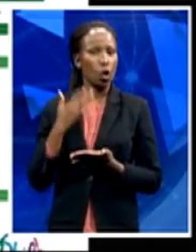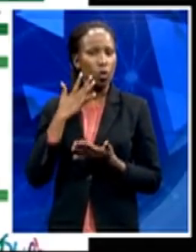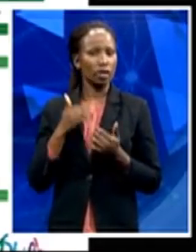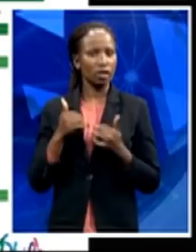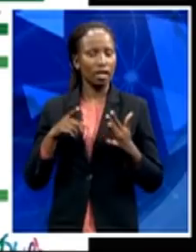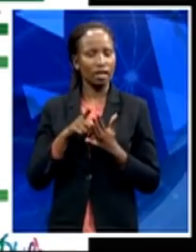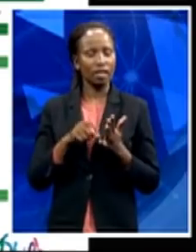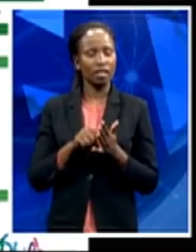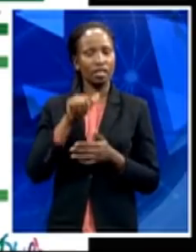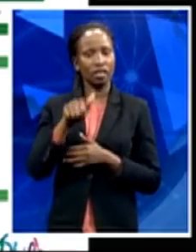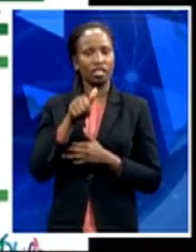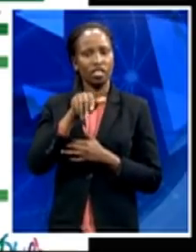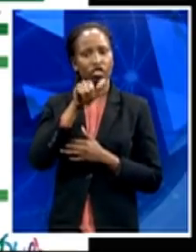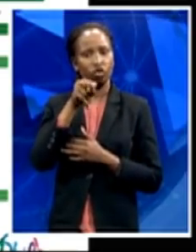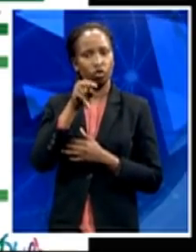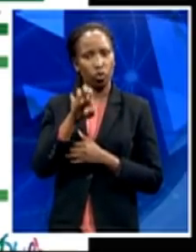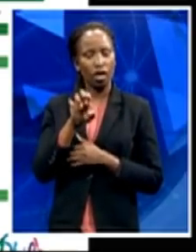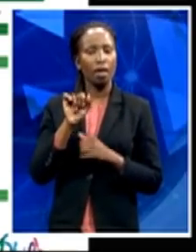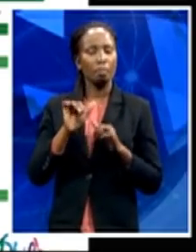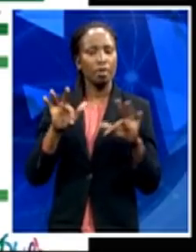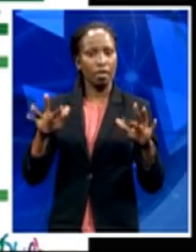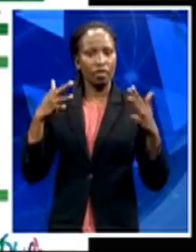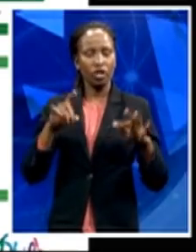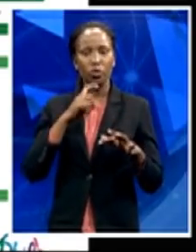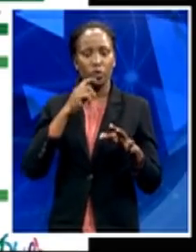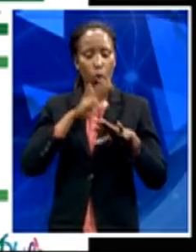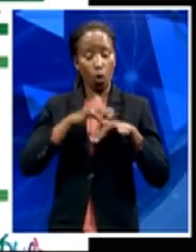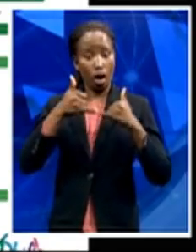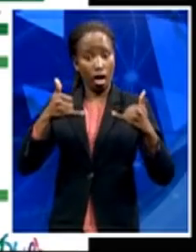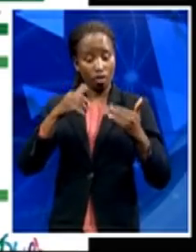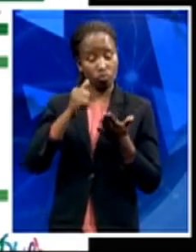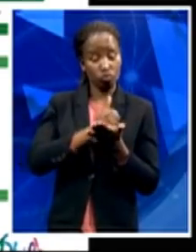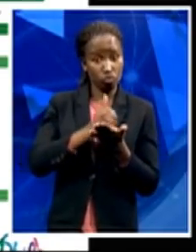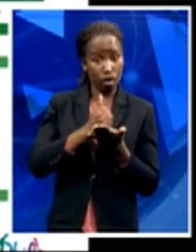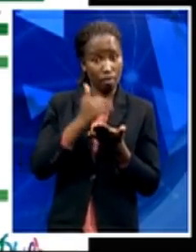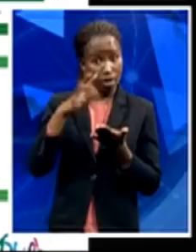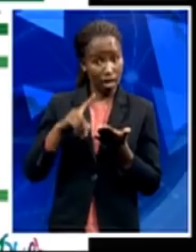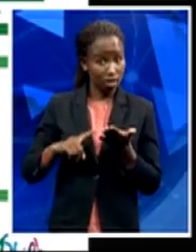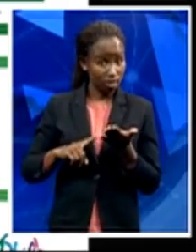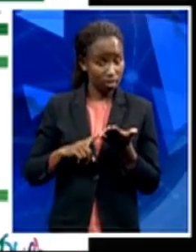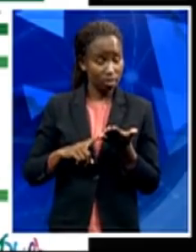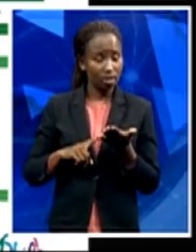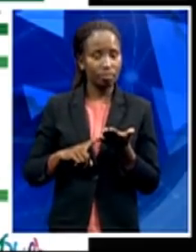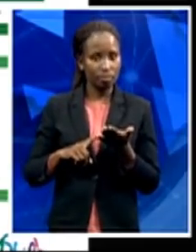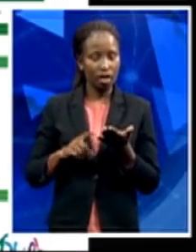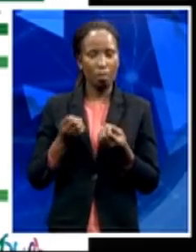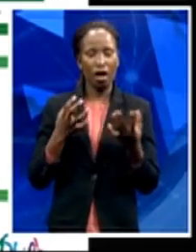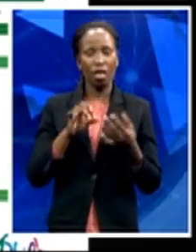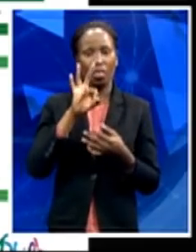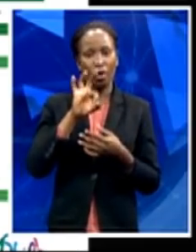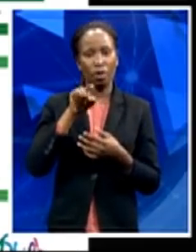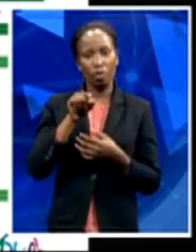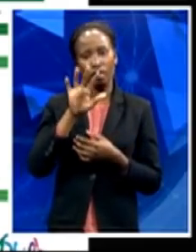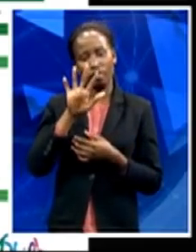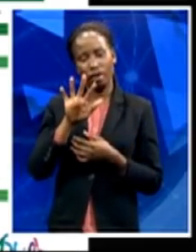registered on the EVDS, the Electronic Vaccine Data System, is 3.574 million people. And of this